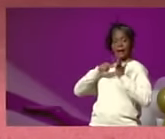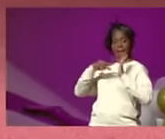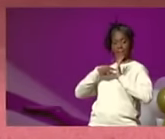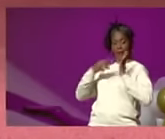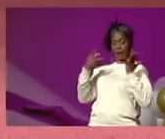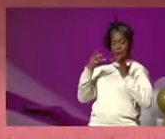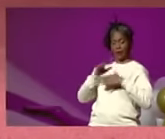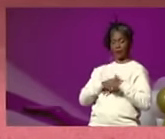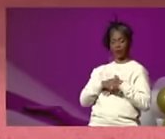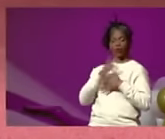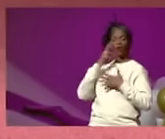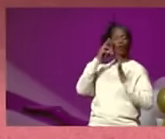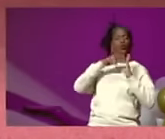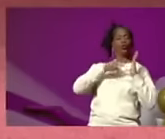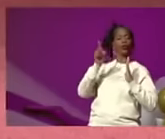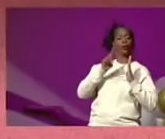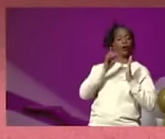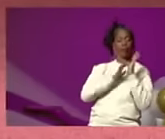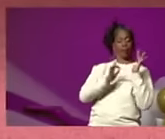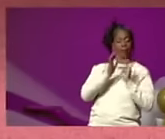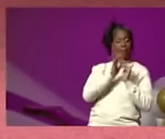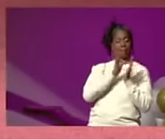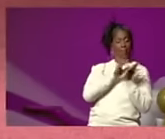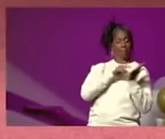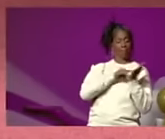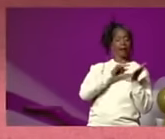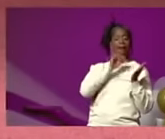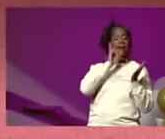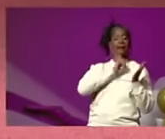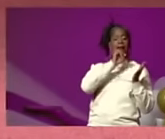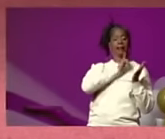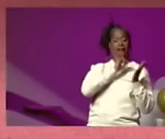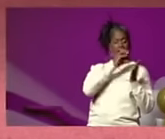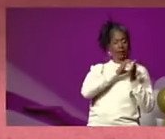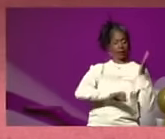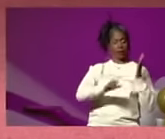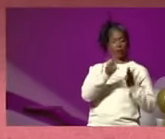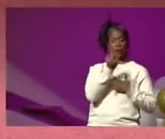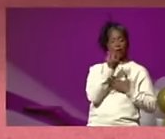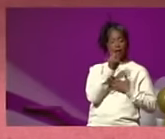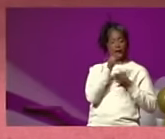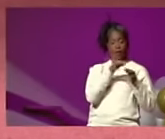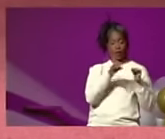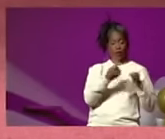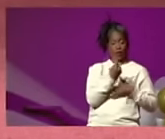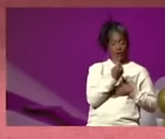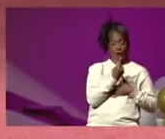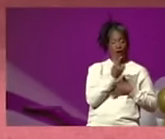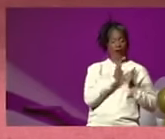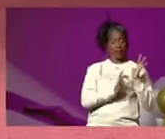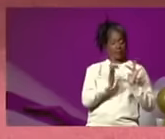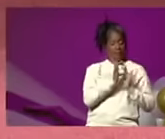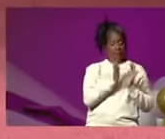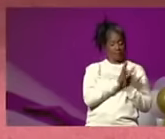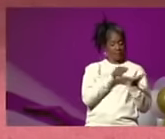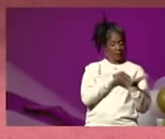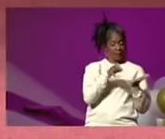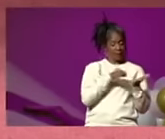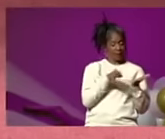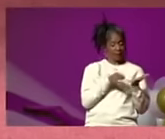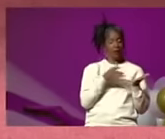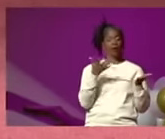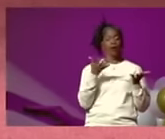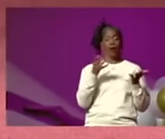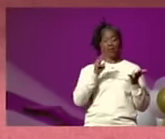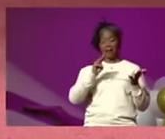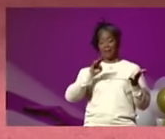in Isaiah chapter 11 verse 1, where in 11 verse 1, what does the Bible say? It speaks of the